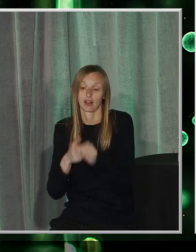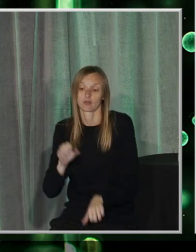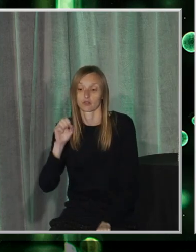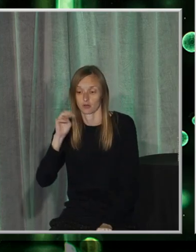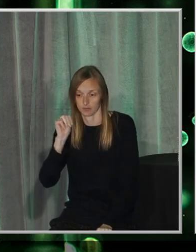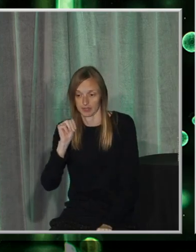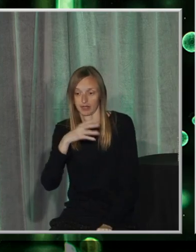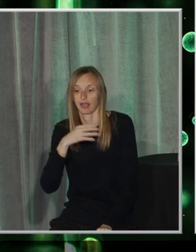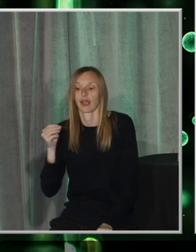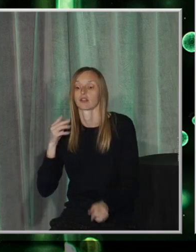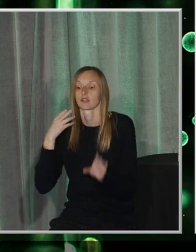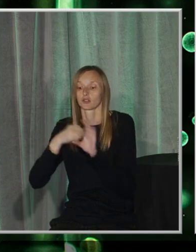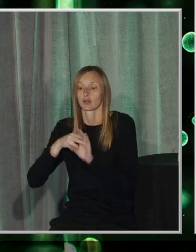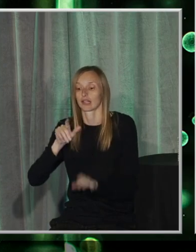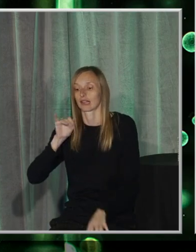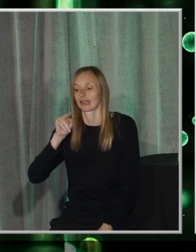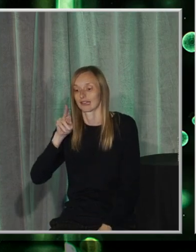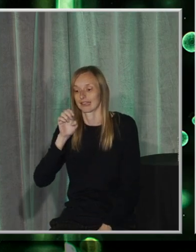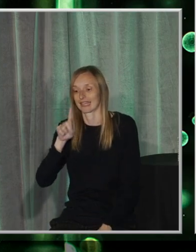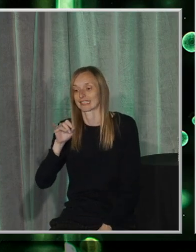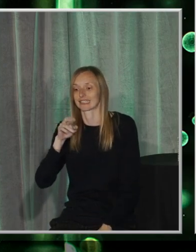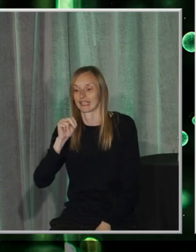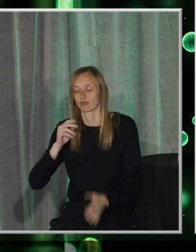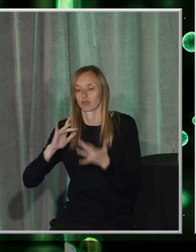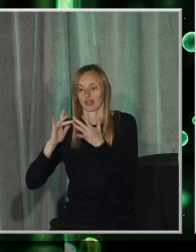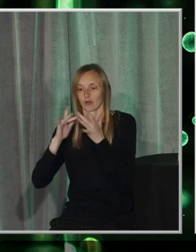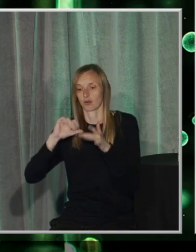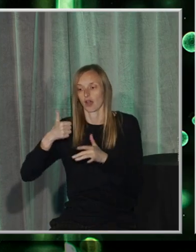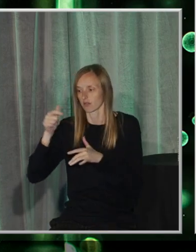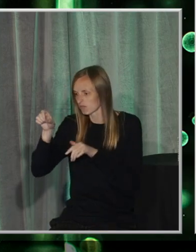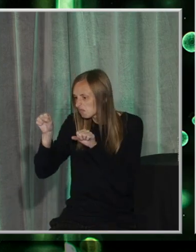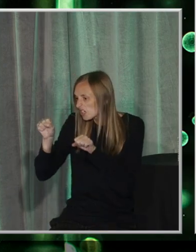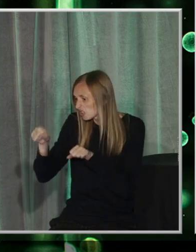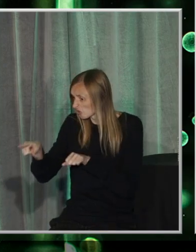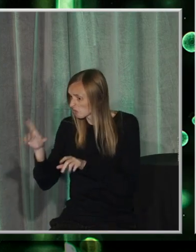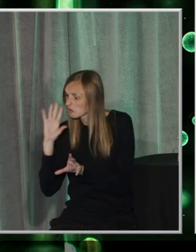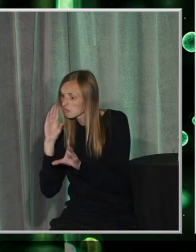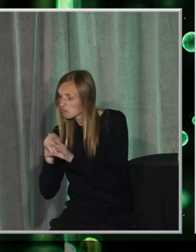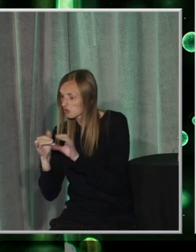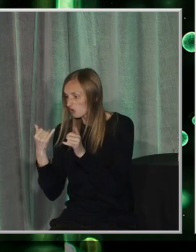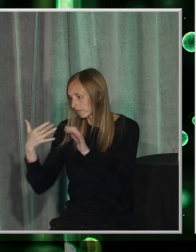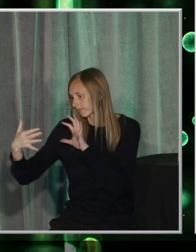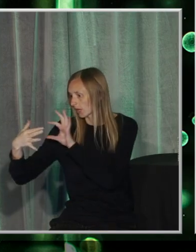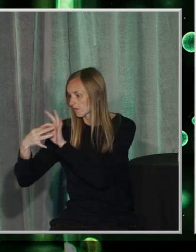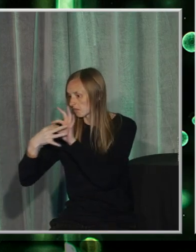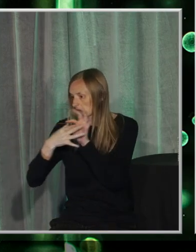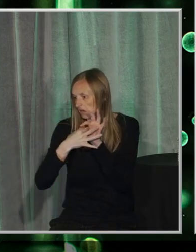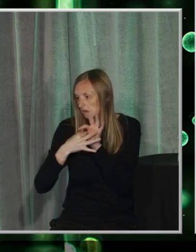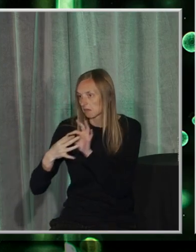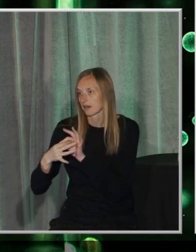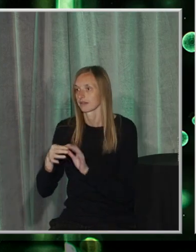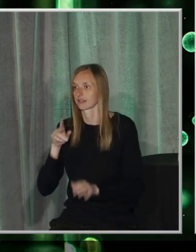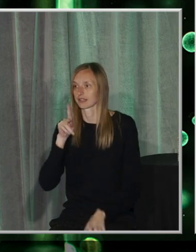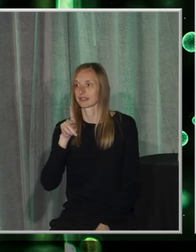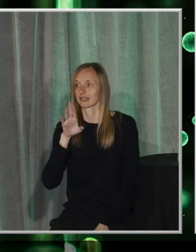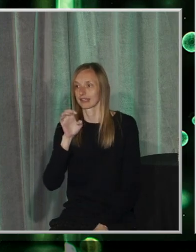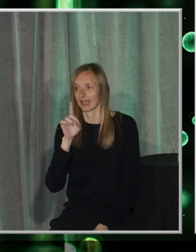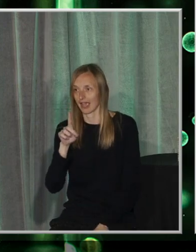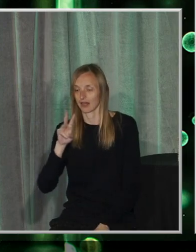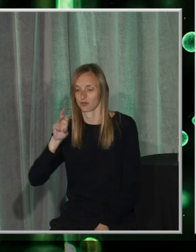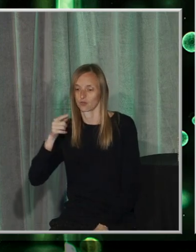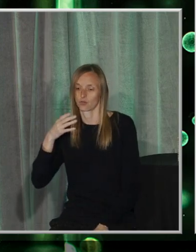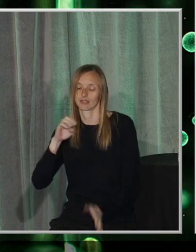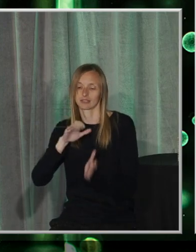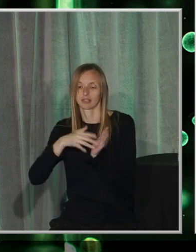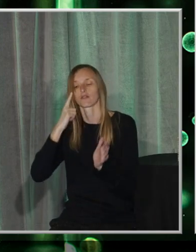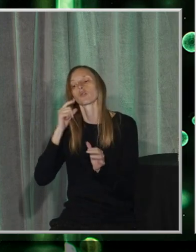Wege Prize LinkedIn group where you can begin to network with other potential participants from around the world. On behalf of KCAD and its Wege Center